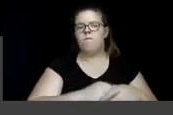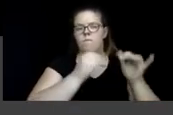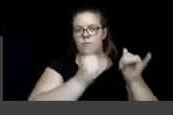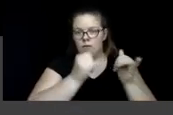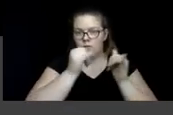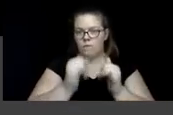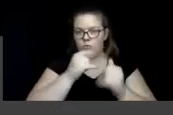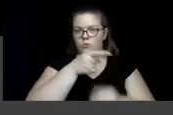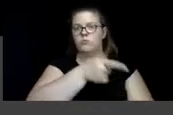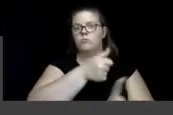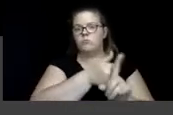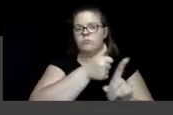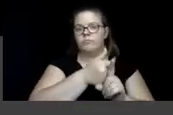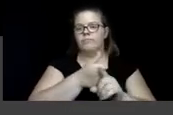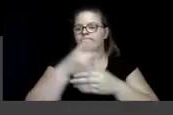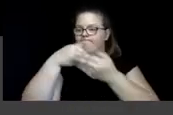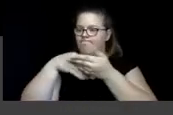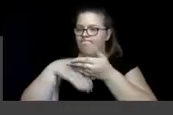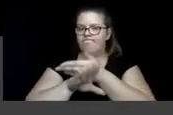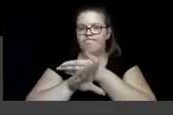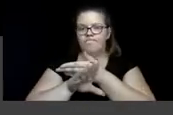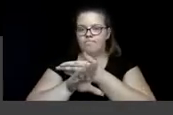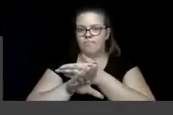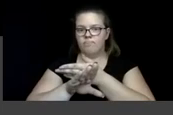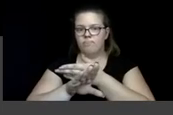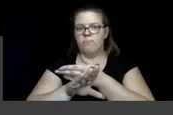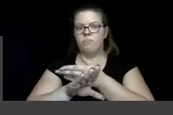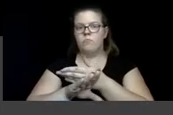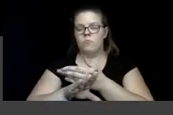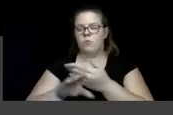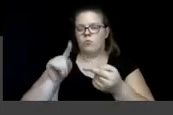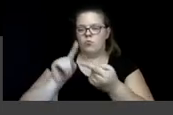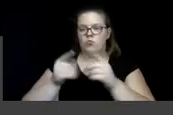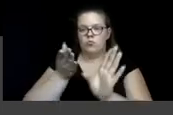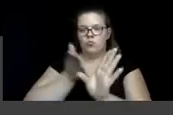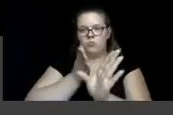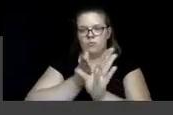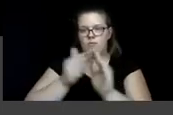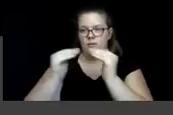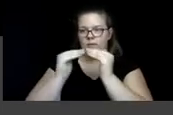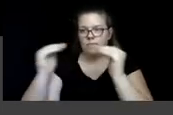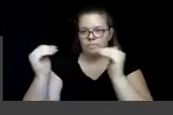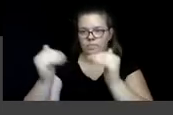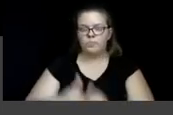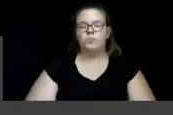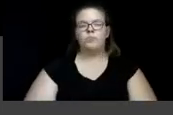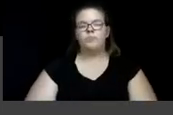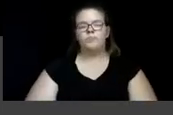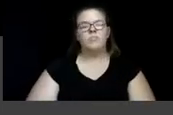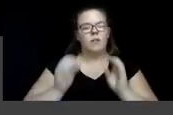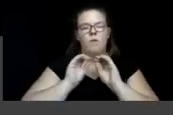be admitted if needed into the psych unit. There is no